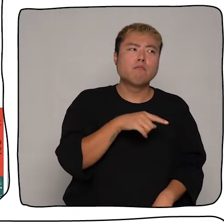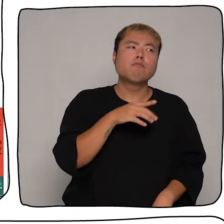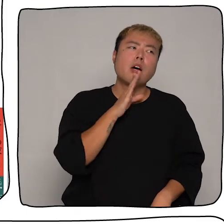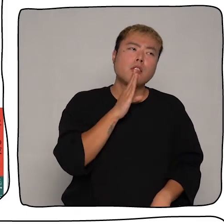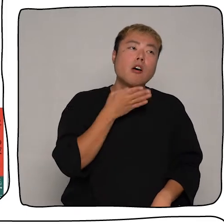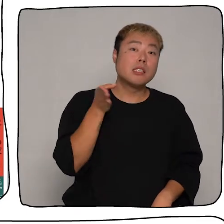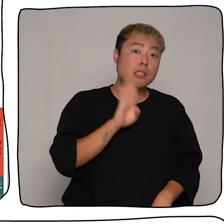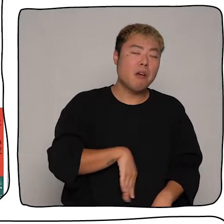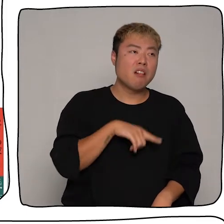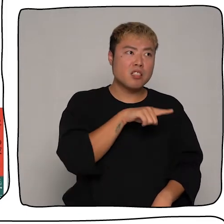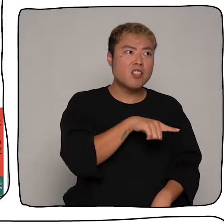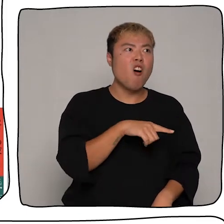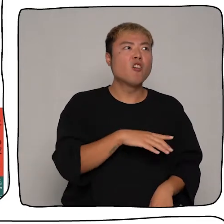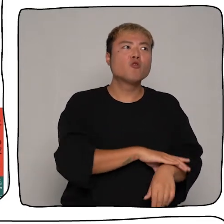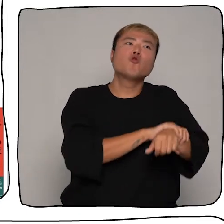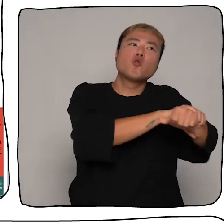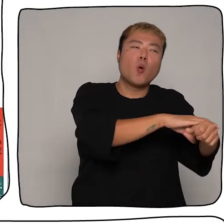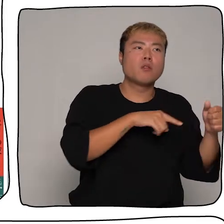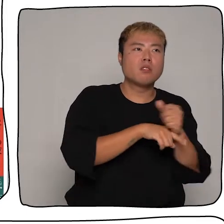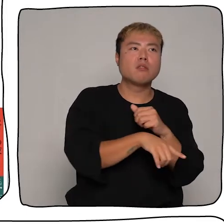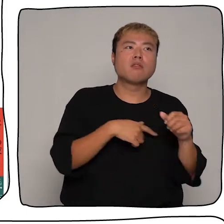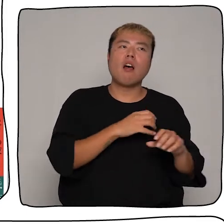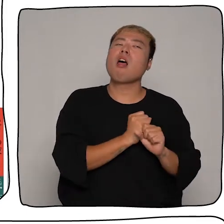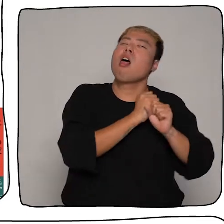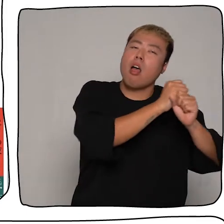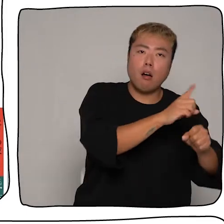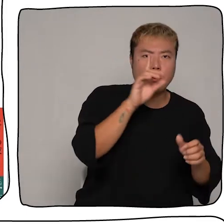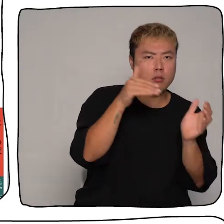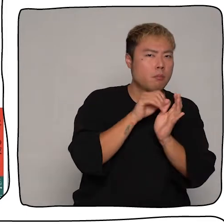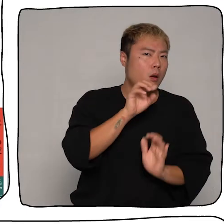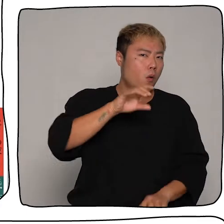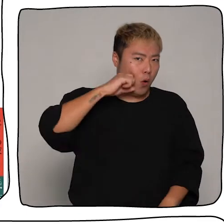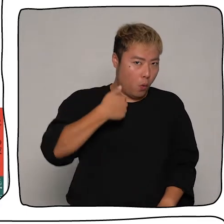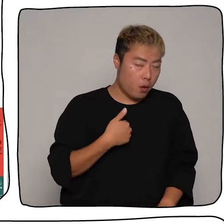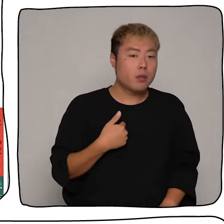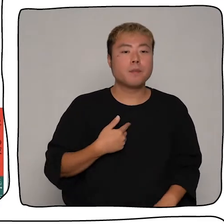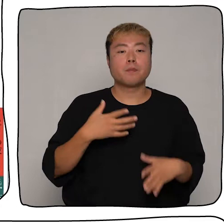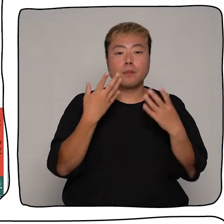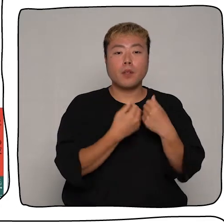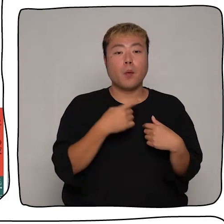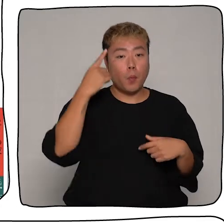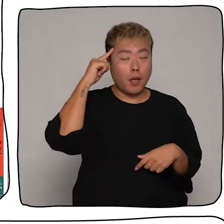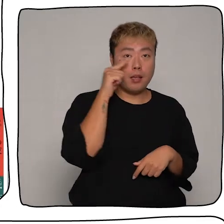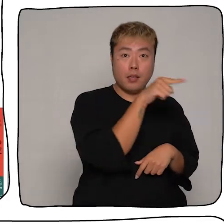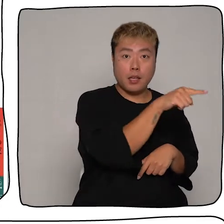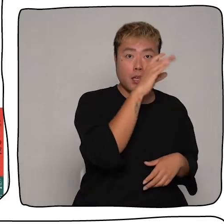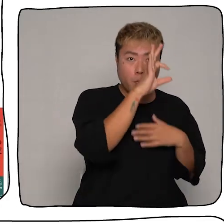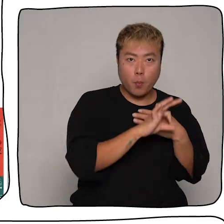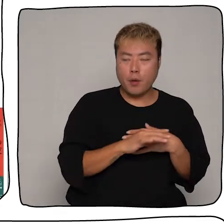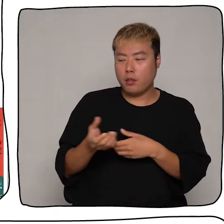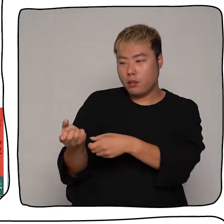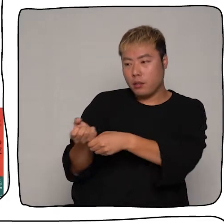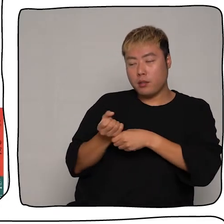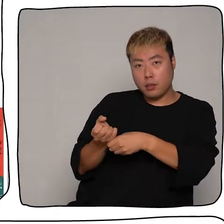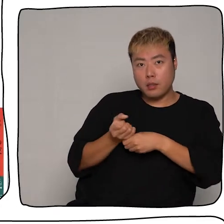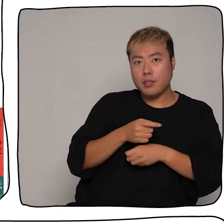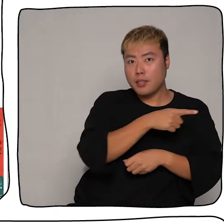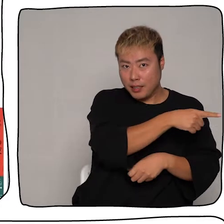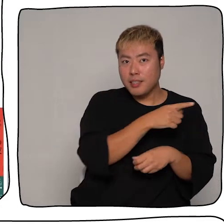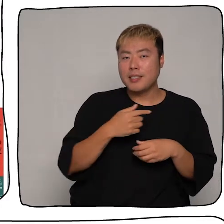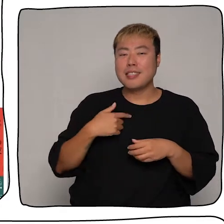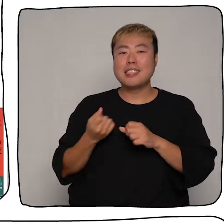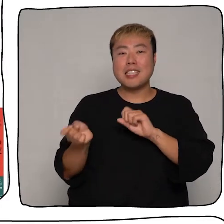that simple either. The trainer adjusts the strength of movement